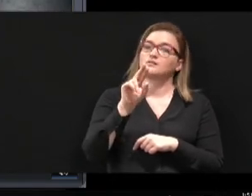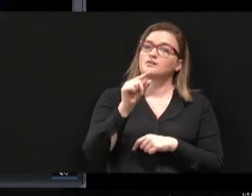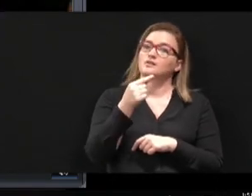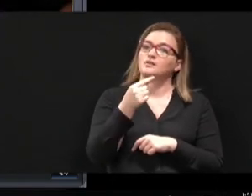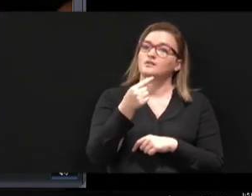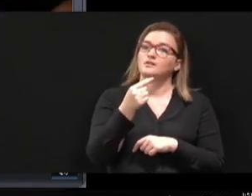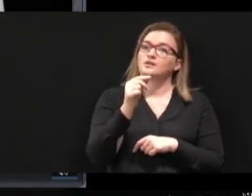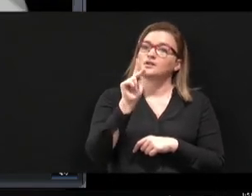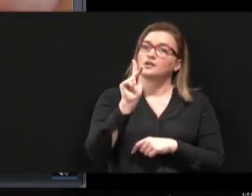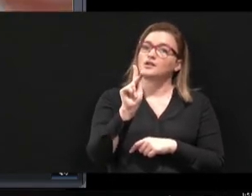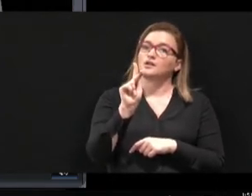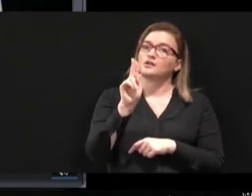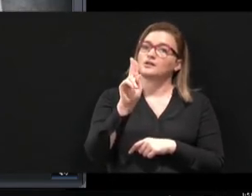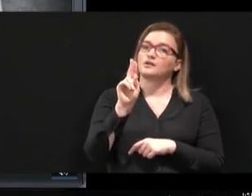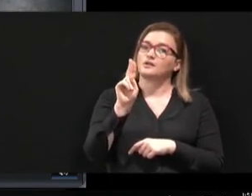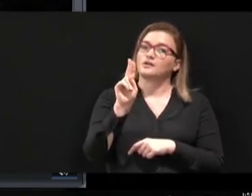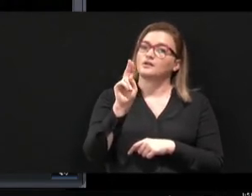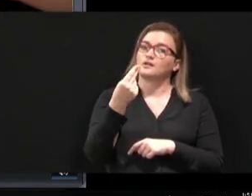K.